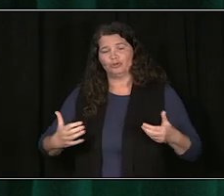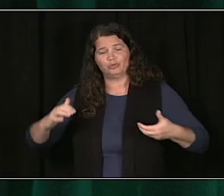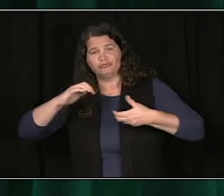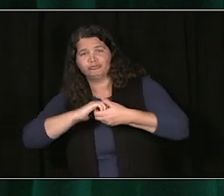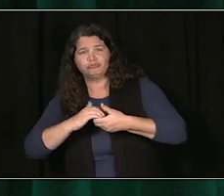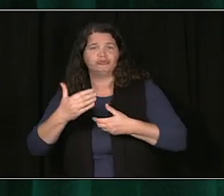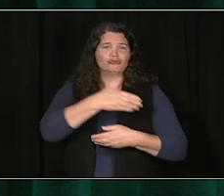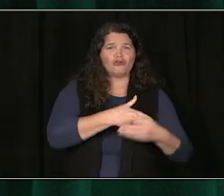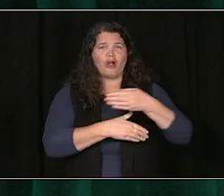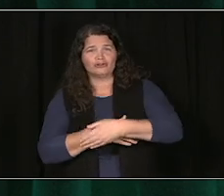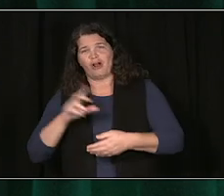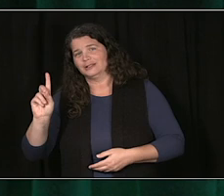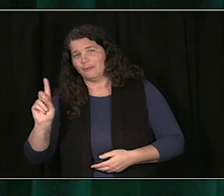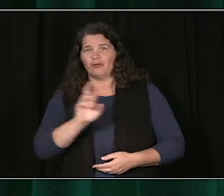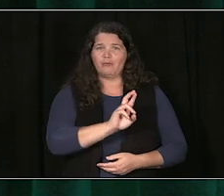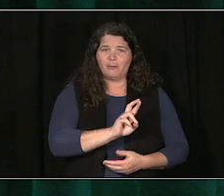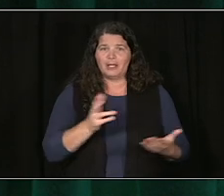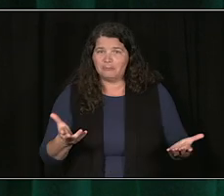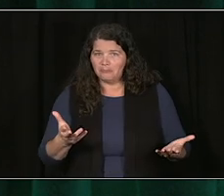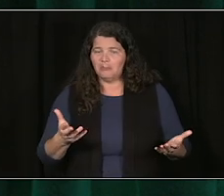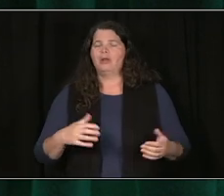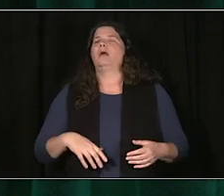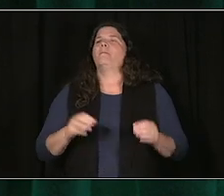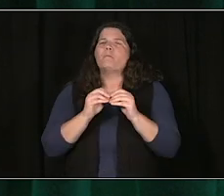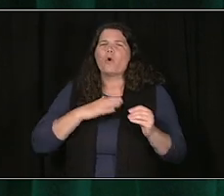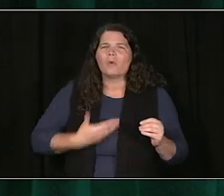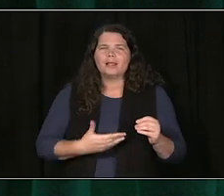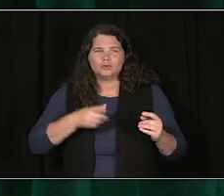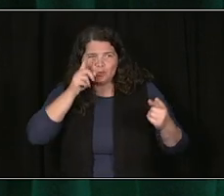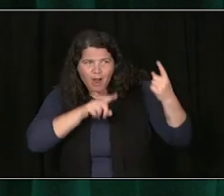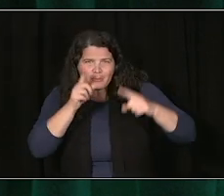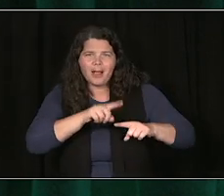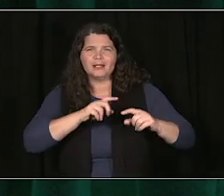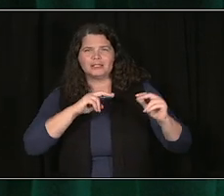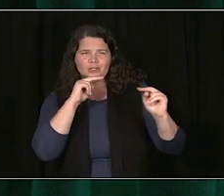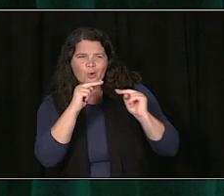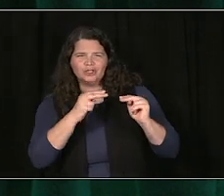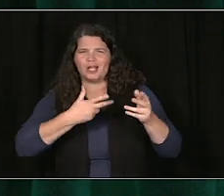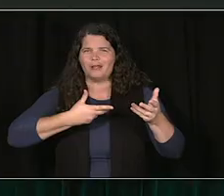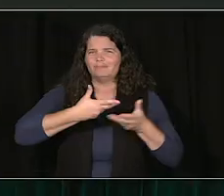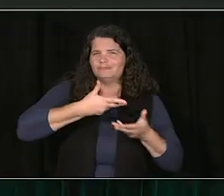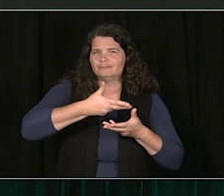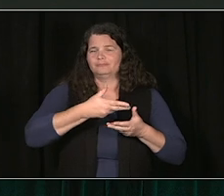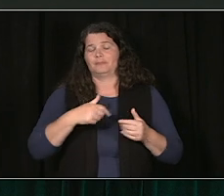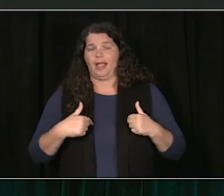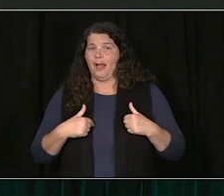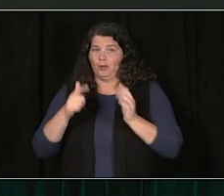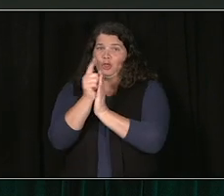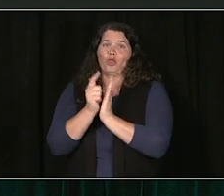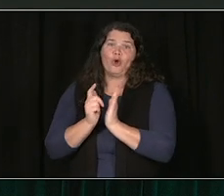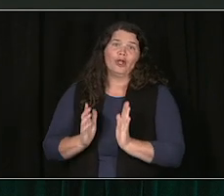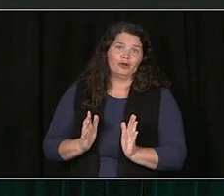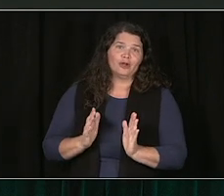to engage with other people and to make compromise and to negotiate and to sit and to, you know, as a lawyer, I know that